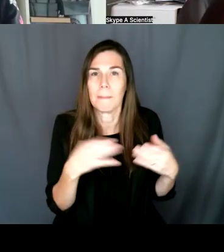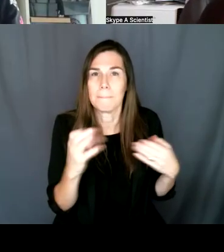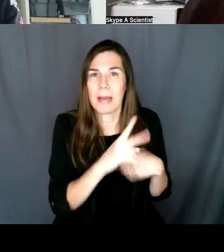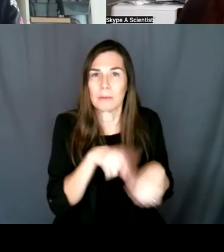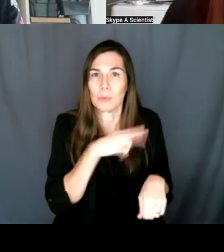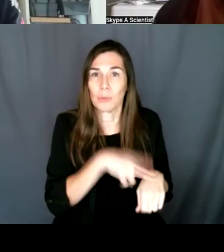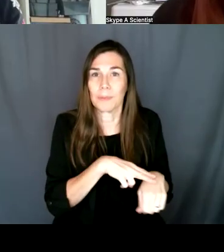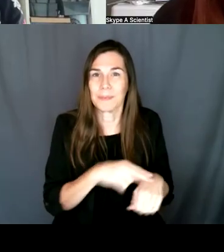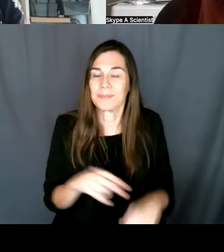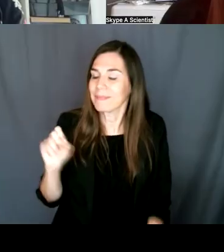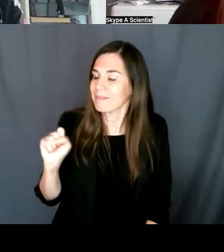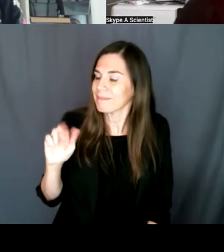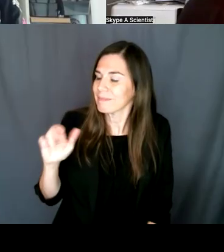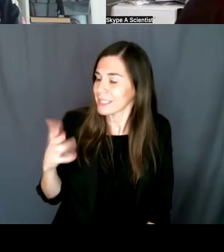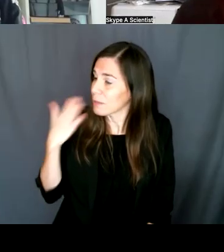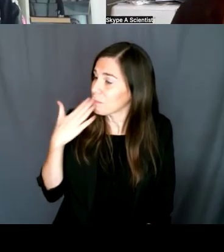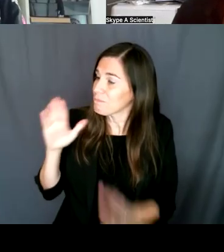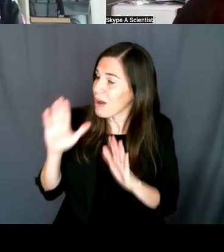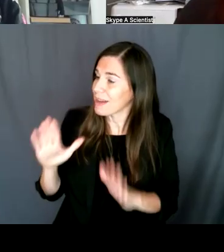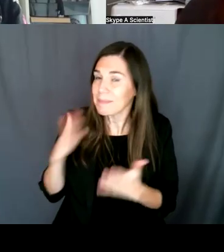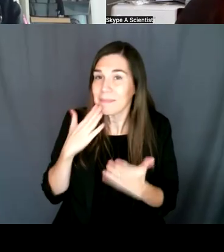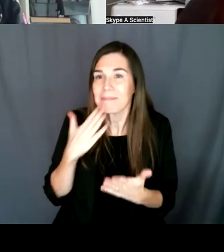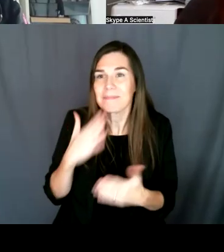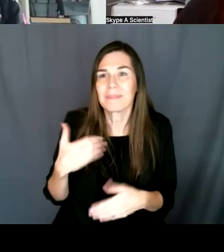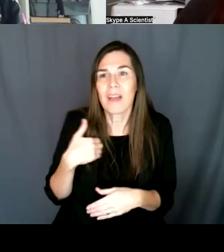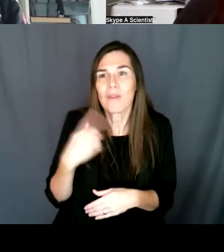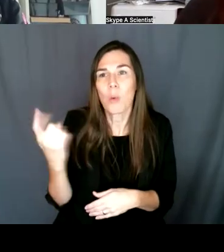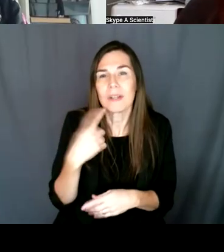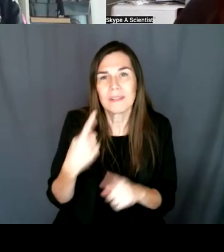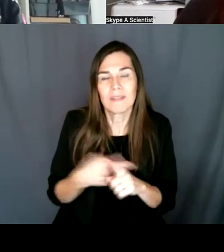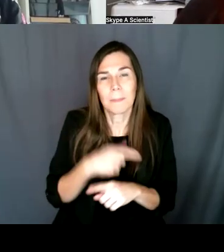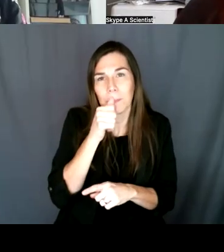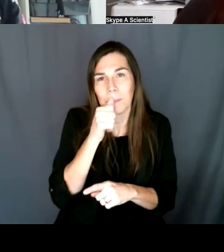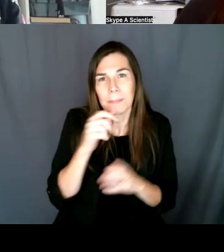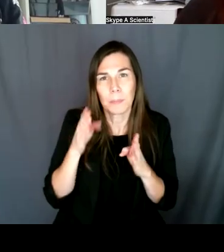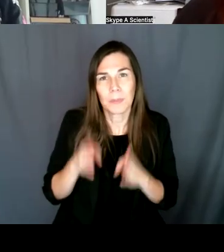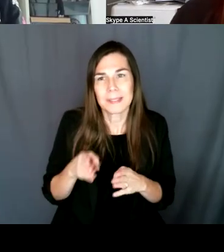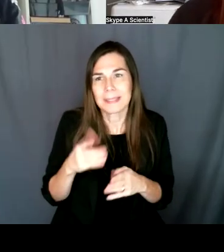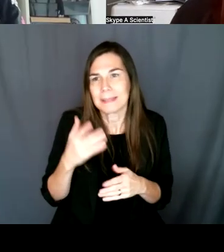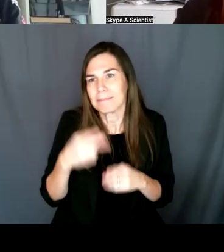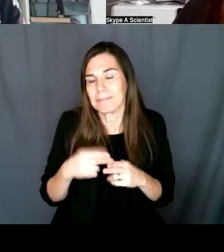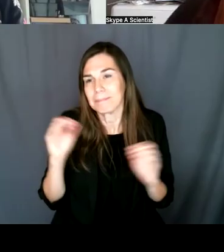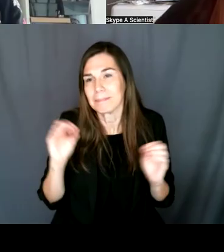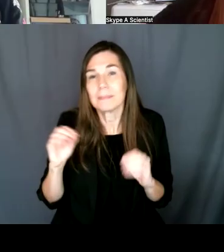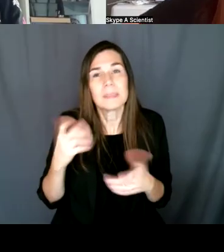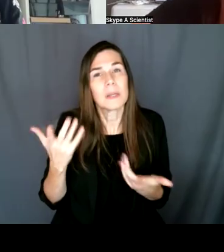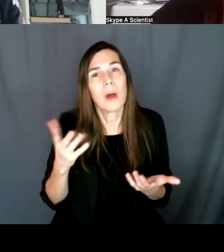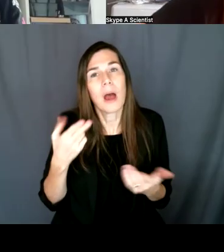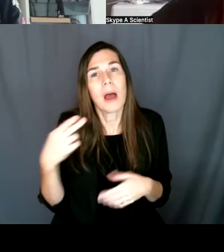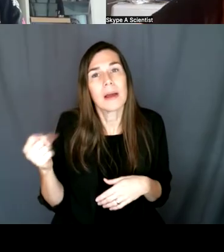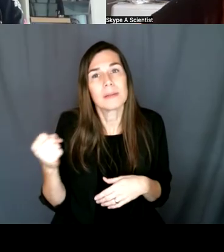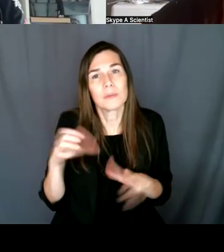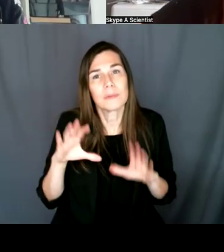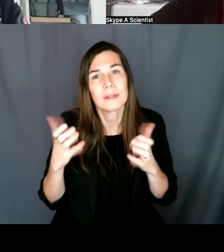good answer. Thank you. Our next question is from an anonymous attendee. What classes did you take in high school to help you on your path to becoming a